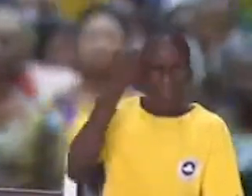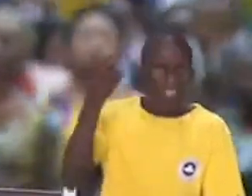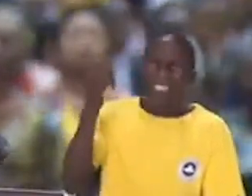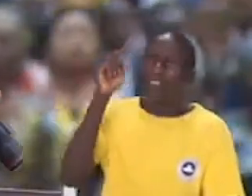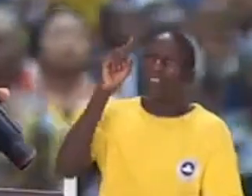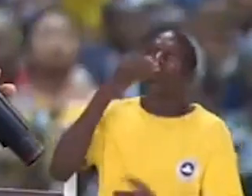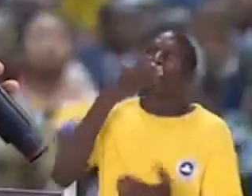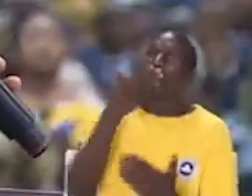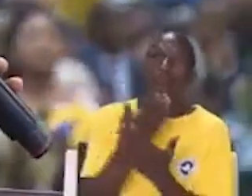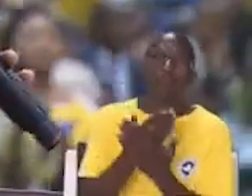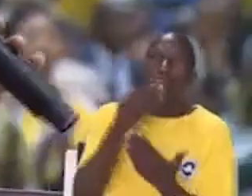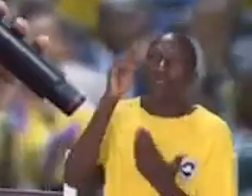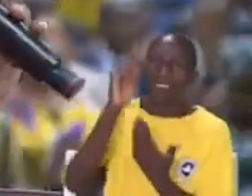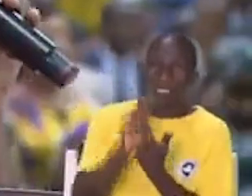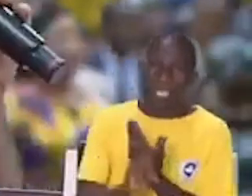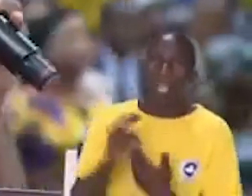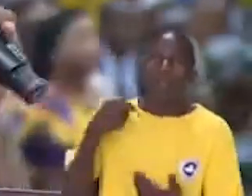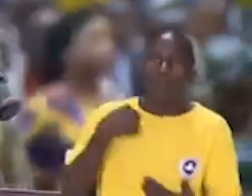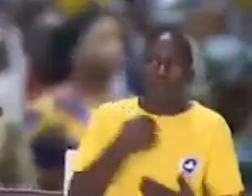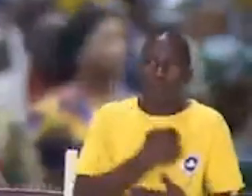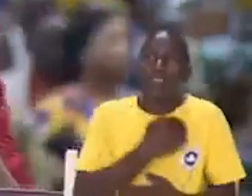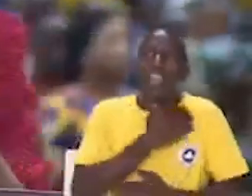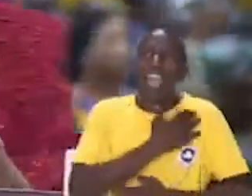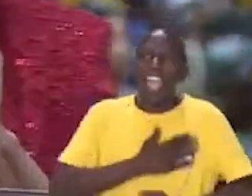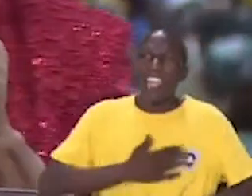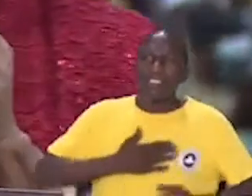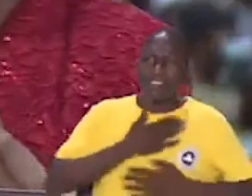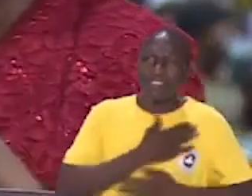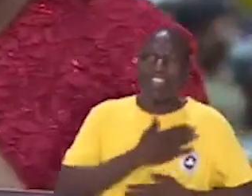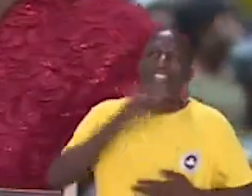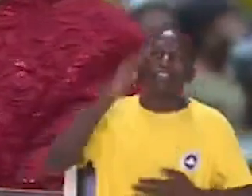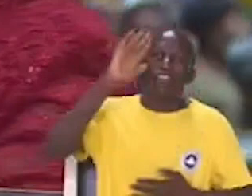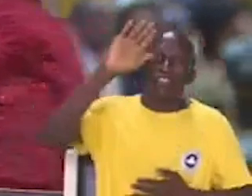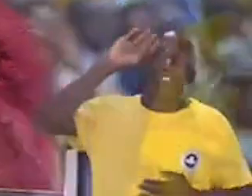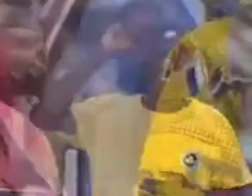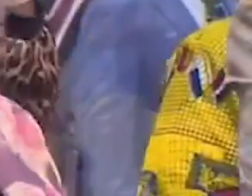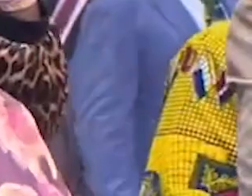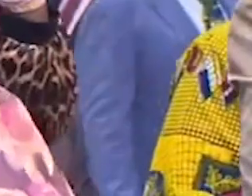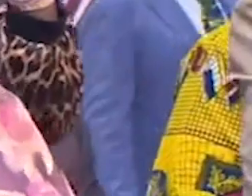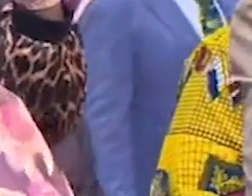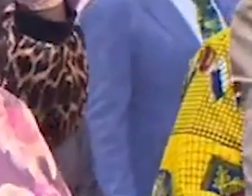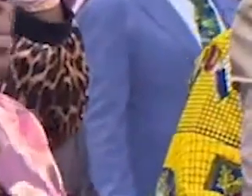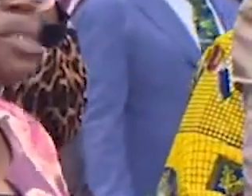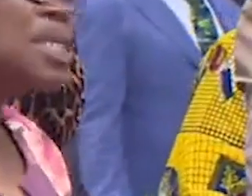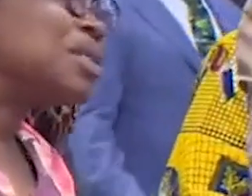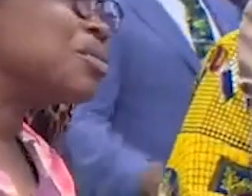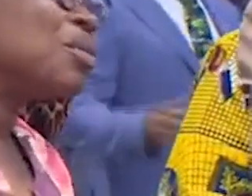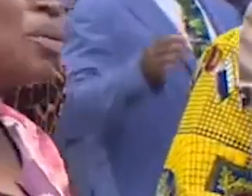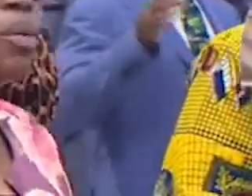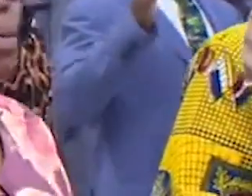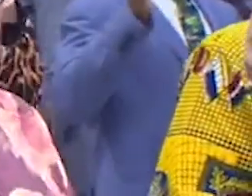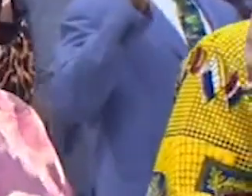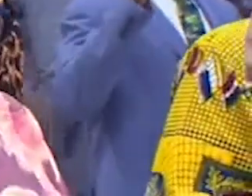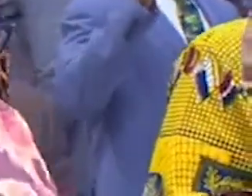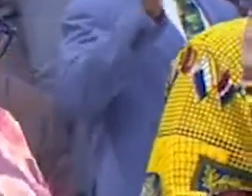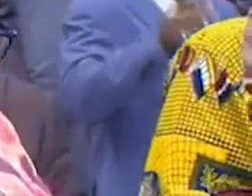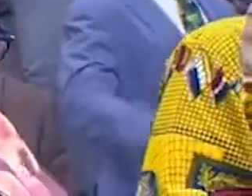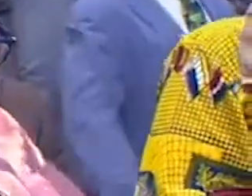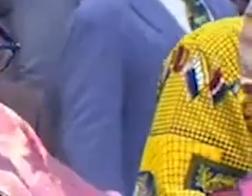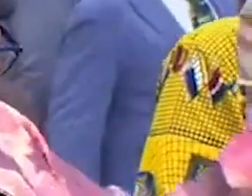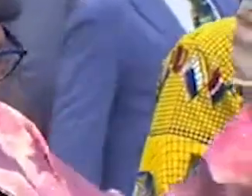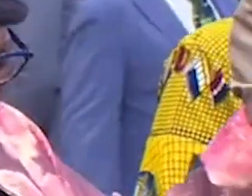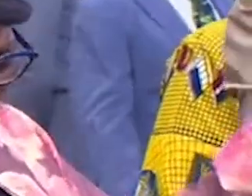your grace. Thou openest thy hand and satisfieth the desire of every living